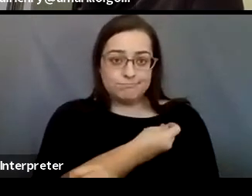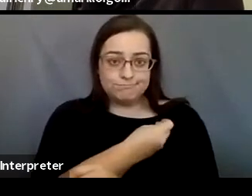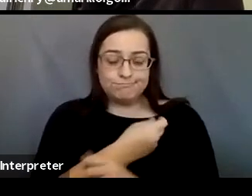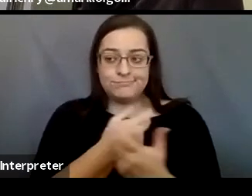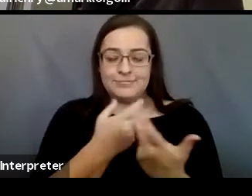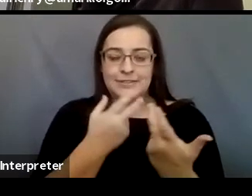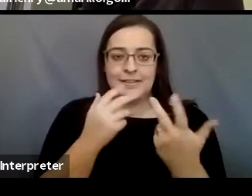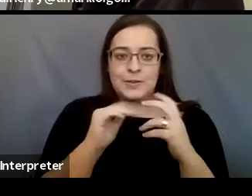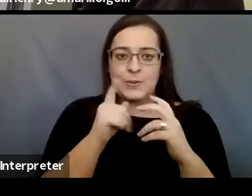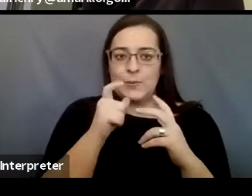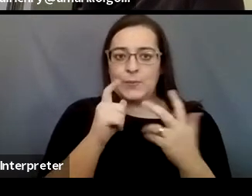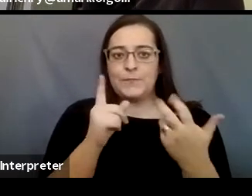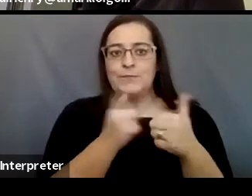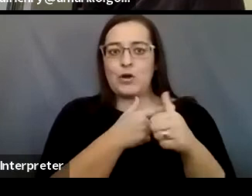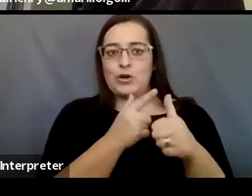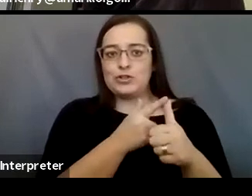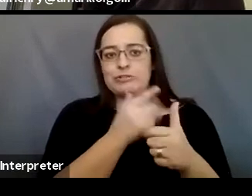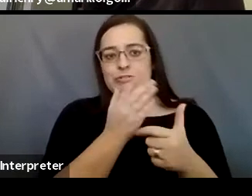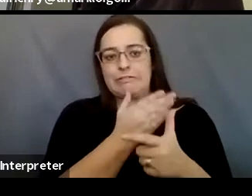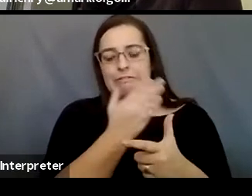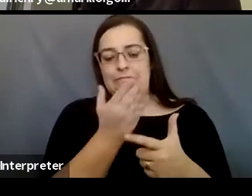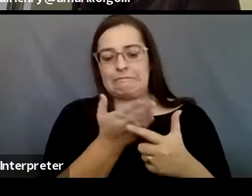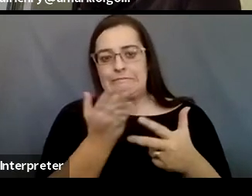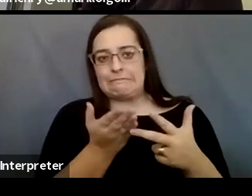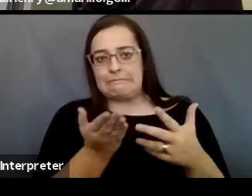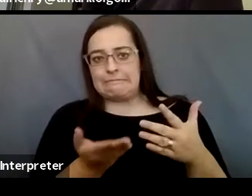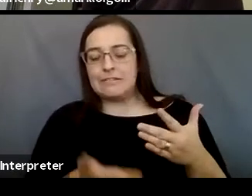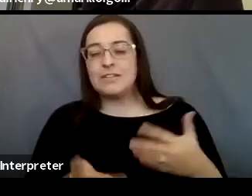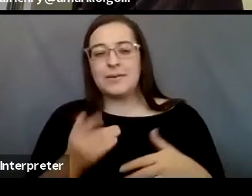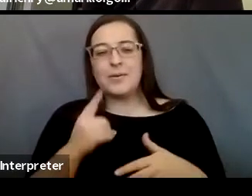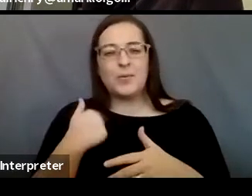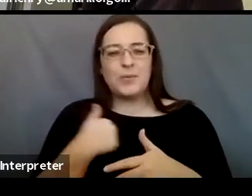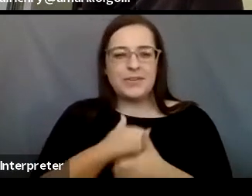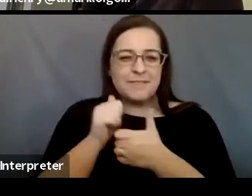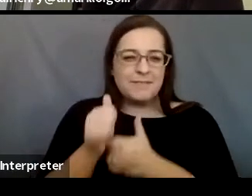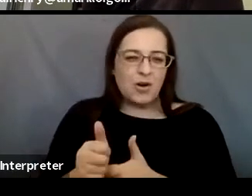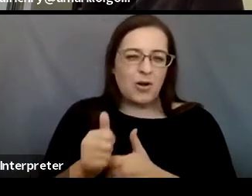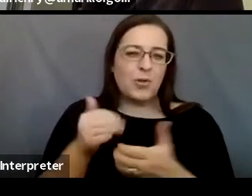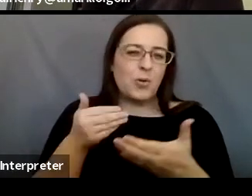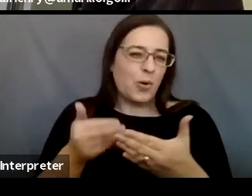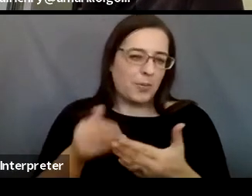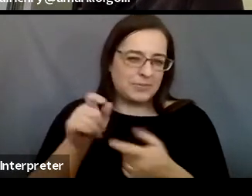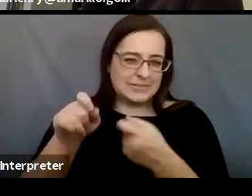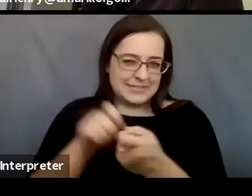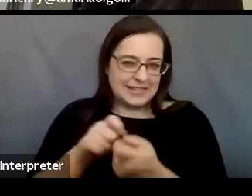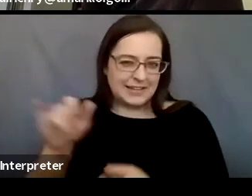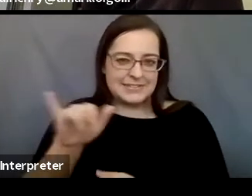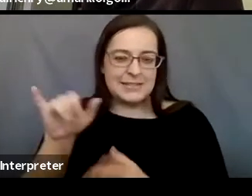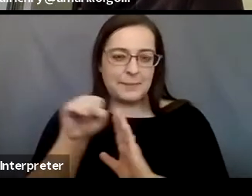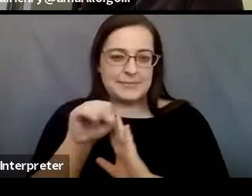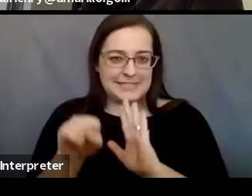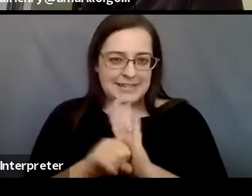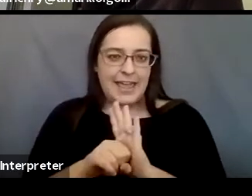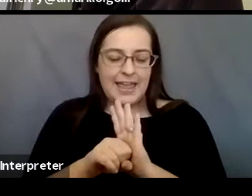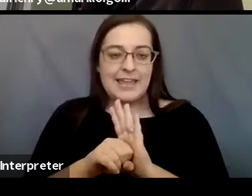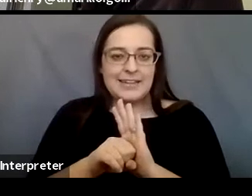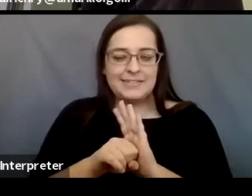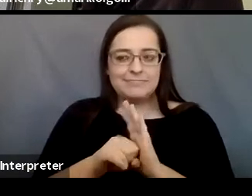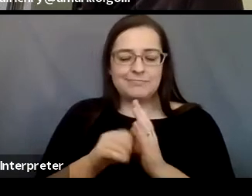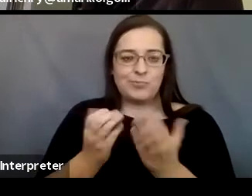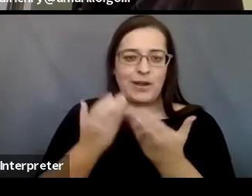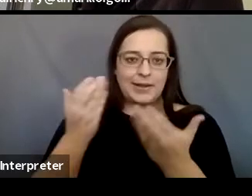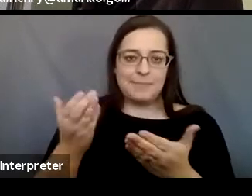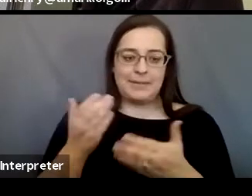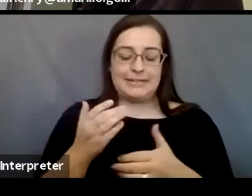a hierarchy that is modeled pretty much exactly as the state vaccination panel has recommended